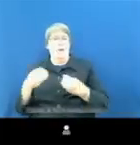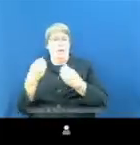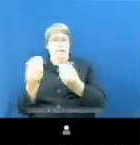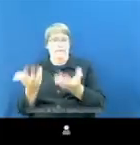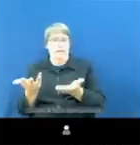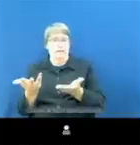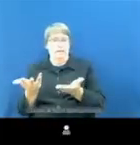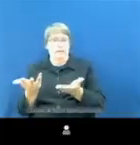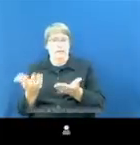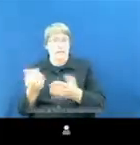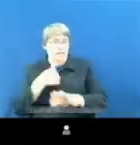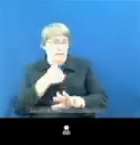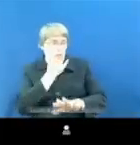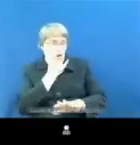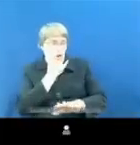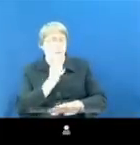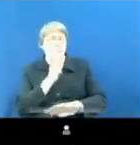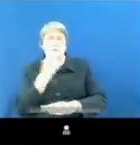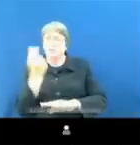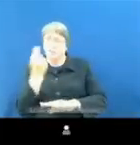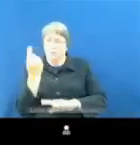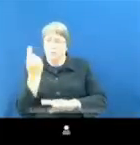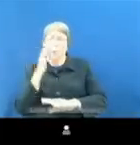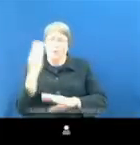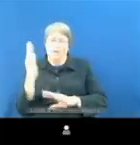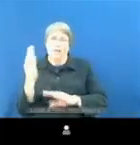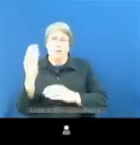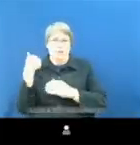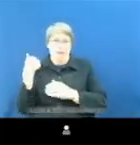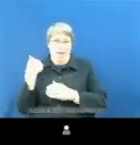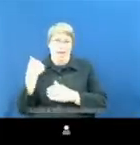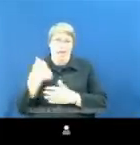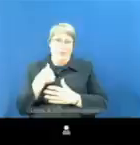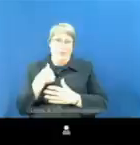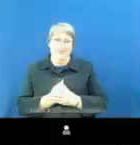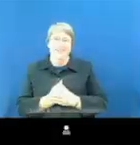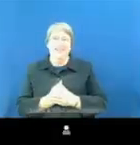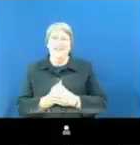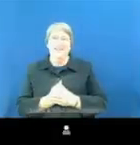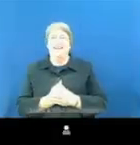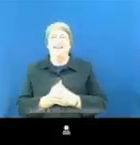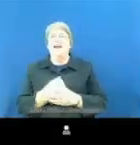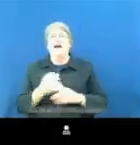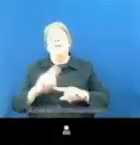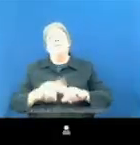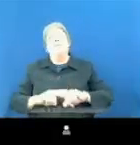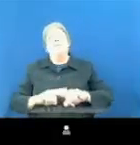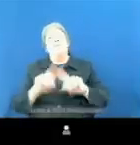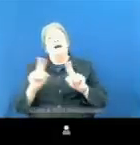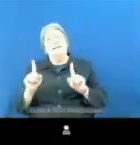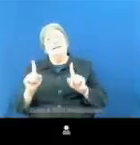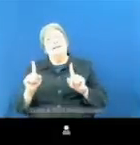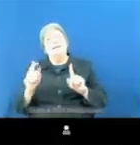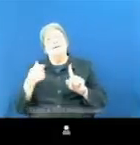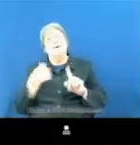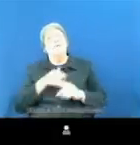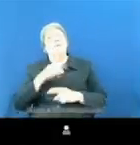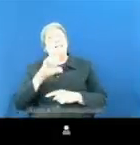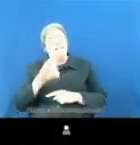And if I'm wrong on that, I'm sure somebody will remind me. Yet, we did a survey with